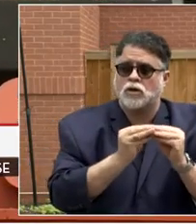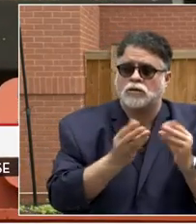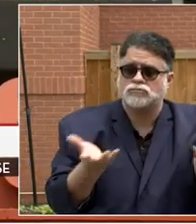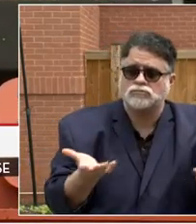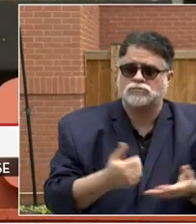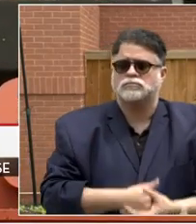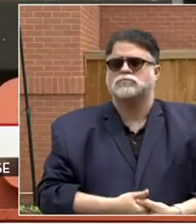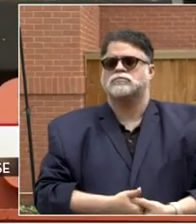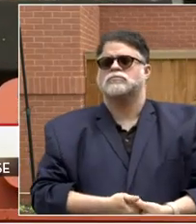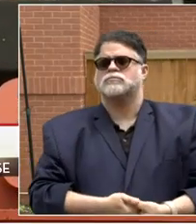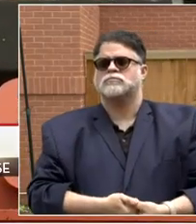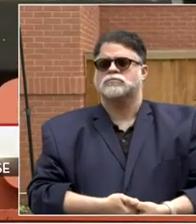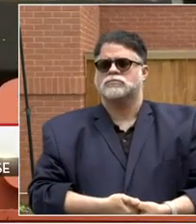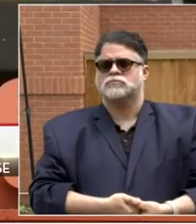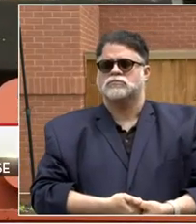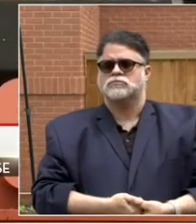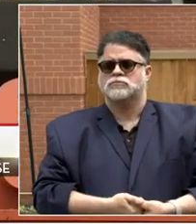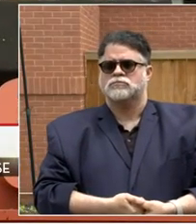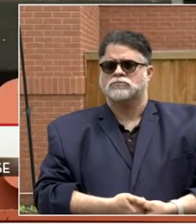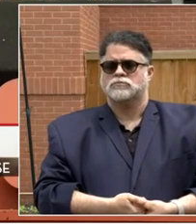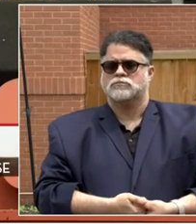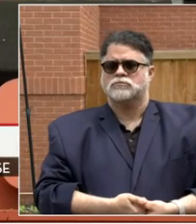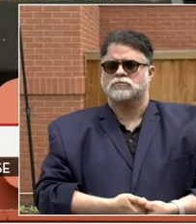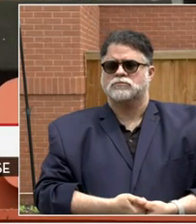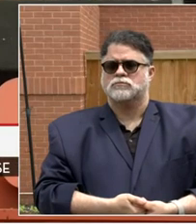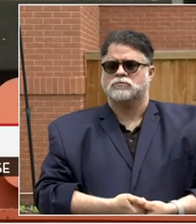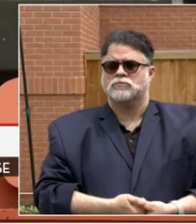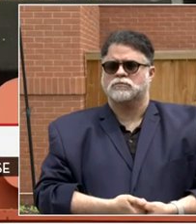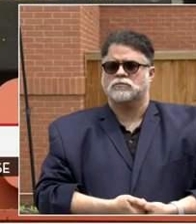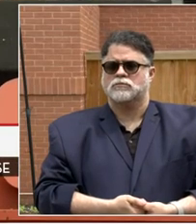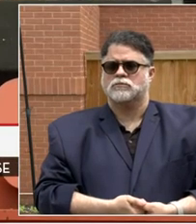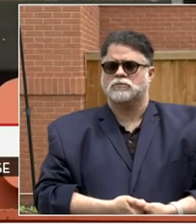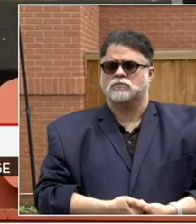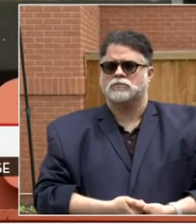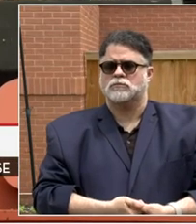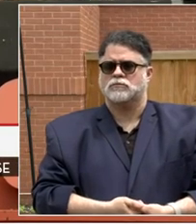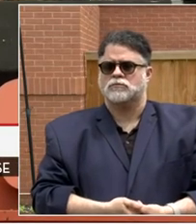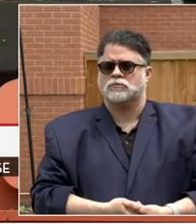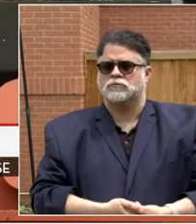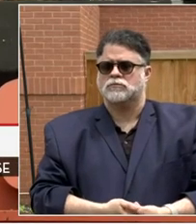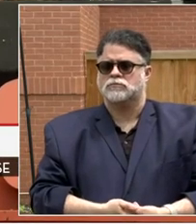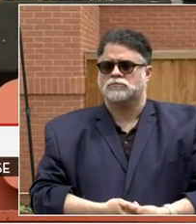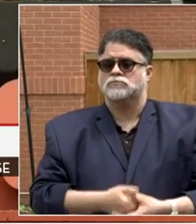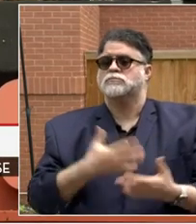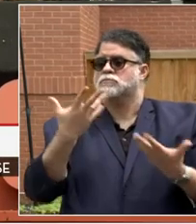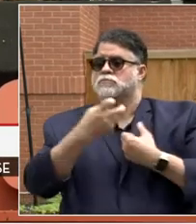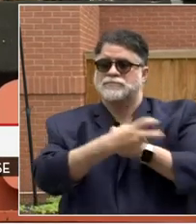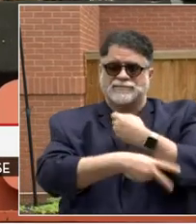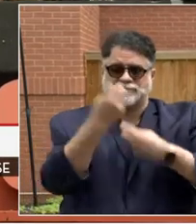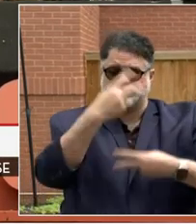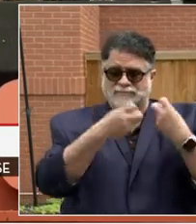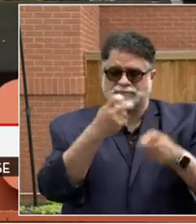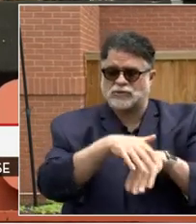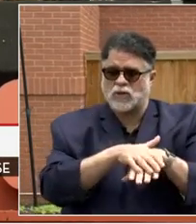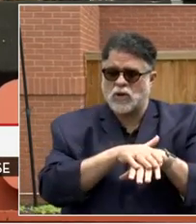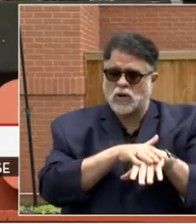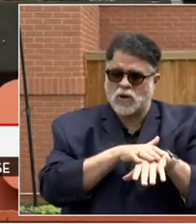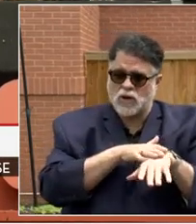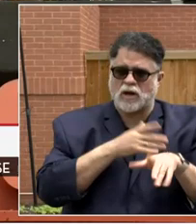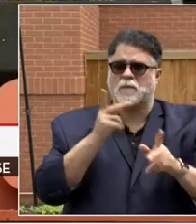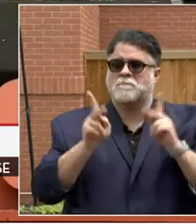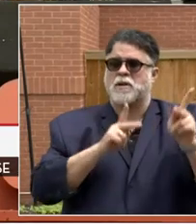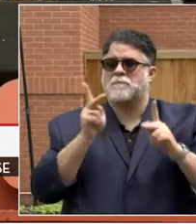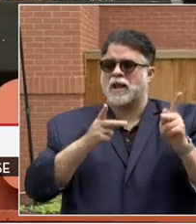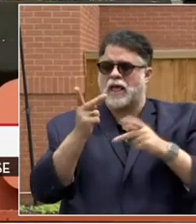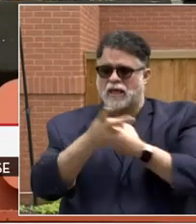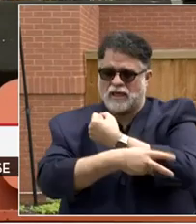more severe crime that juveniles are involved in, including carjacking, has slowed down as kids went back to school in person. What is the plan to